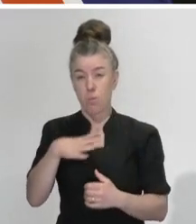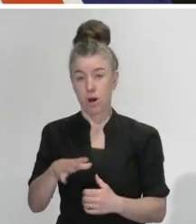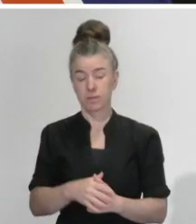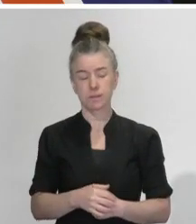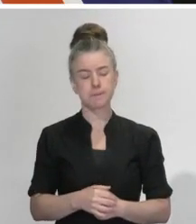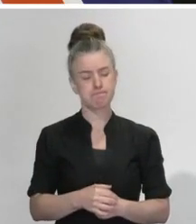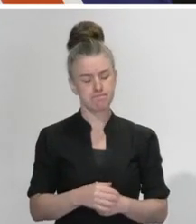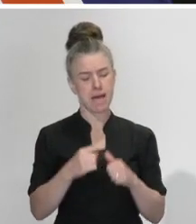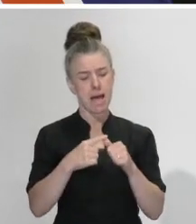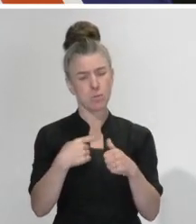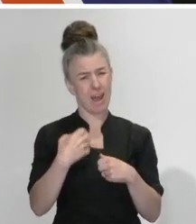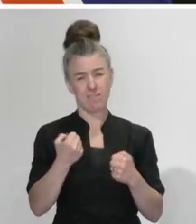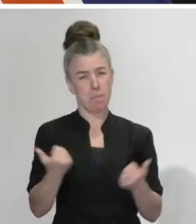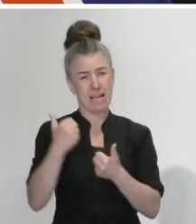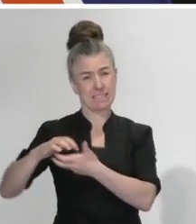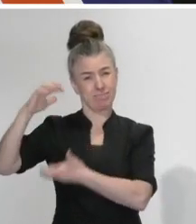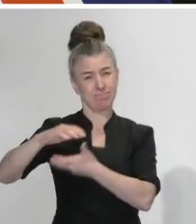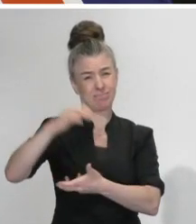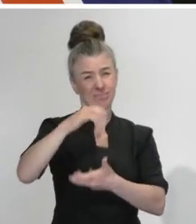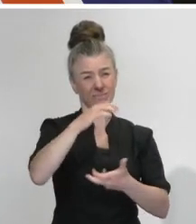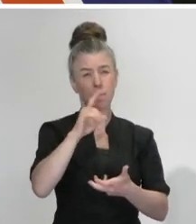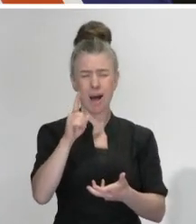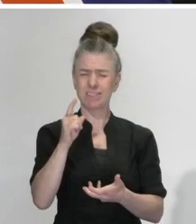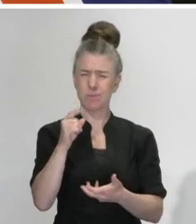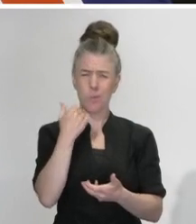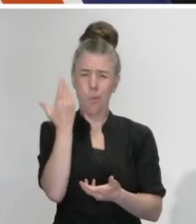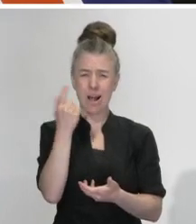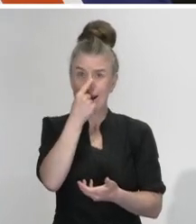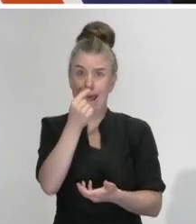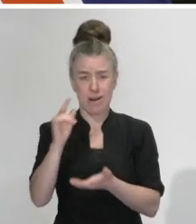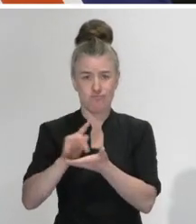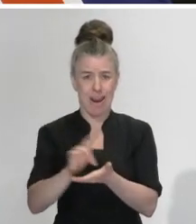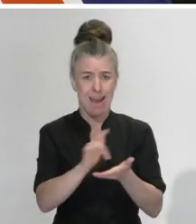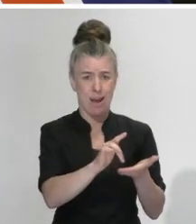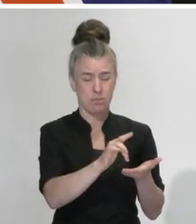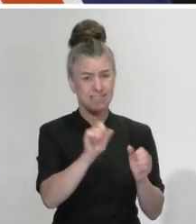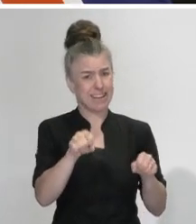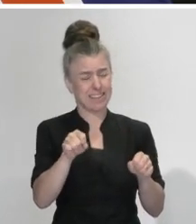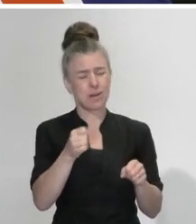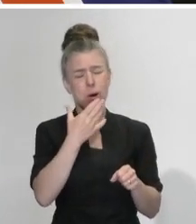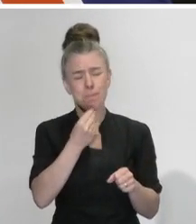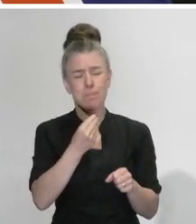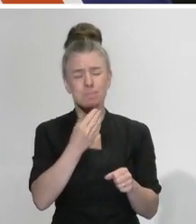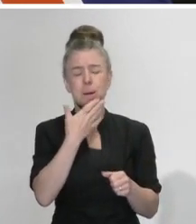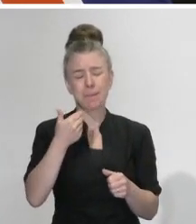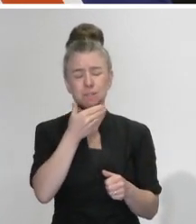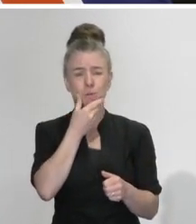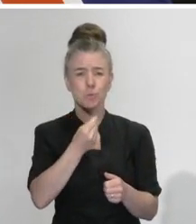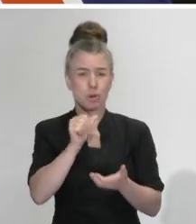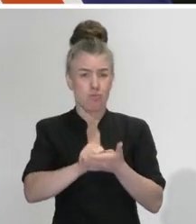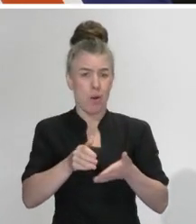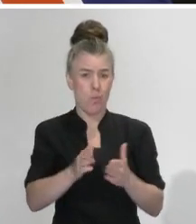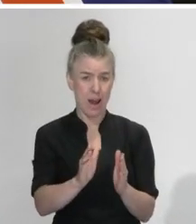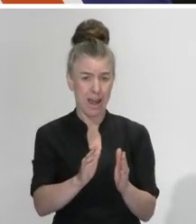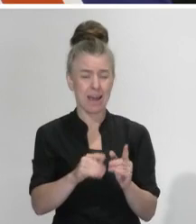stocks and very good supplies coming, but nothing is an infinite resource. So it needs to be used appropriately, that is safely, and it also needs to be